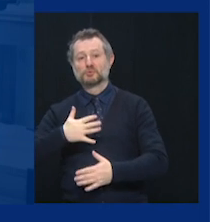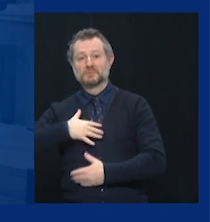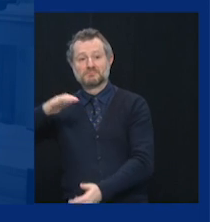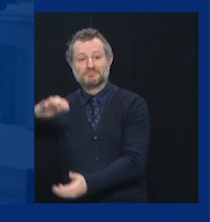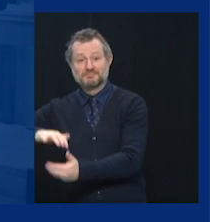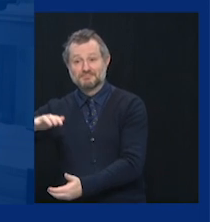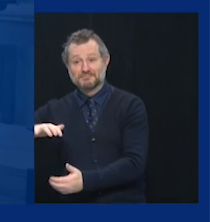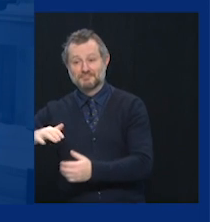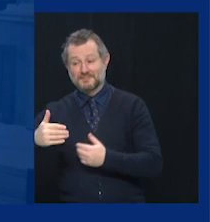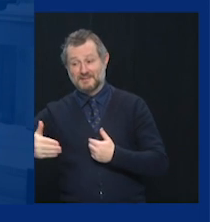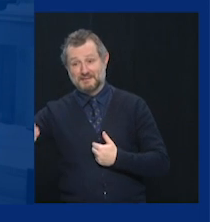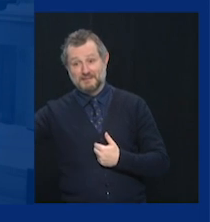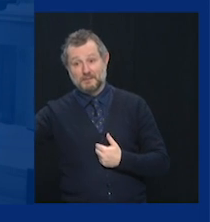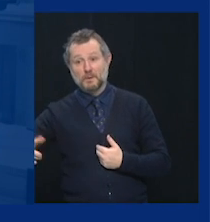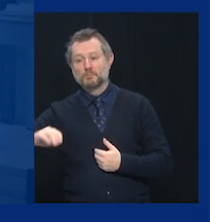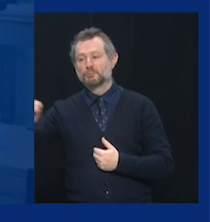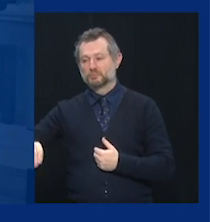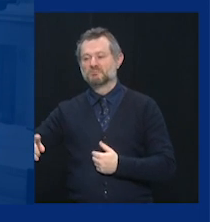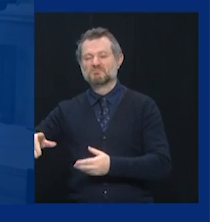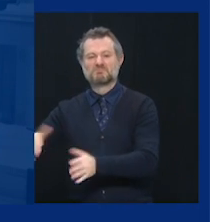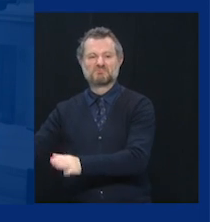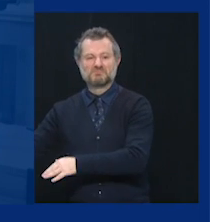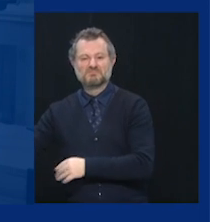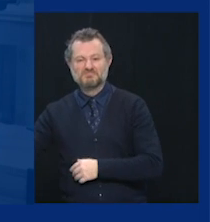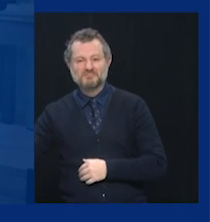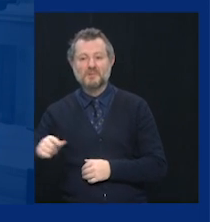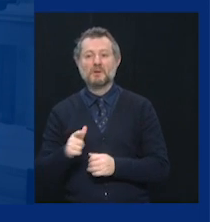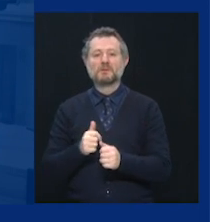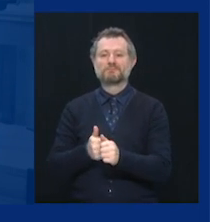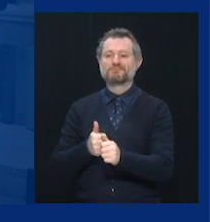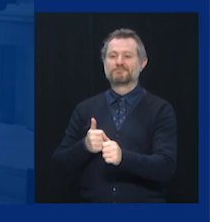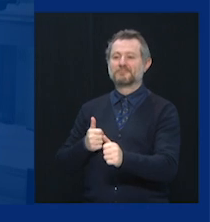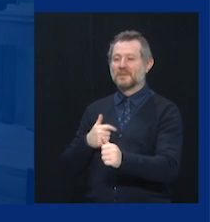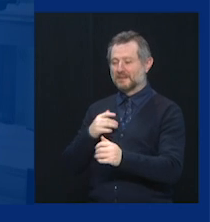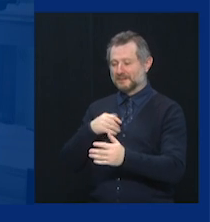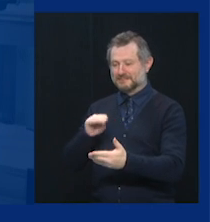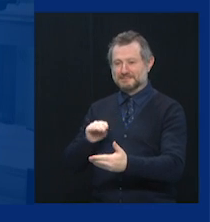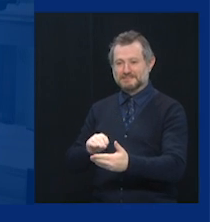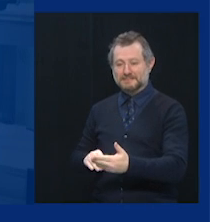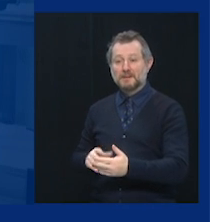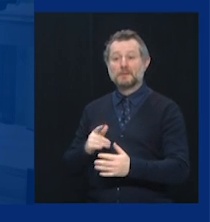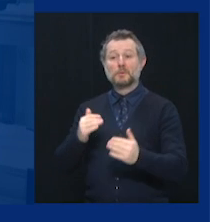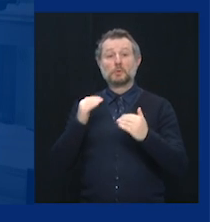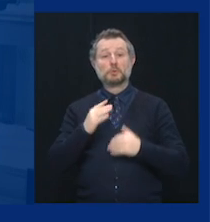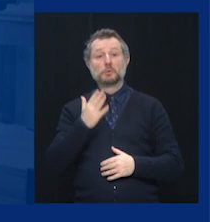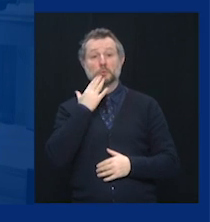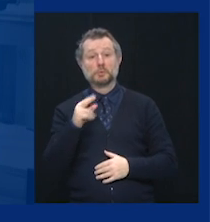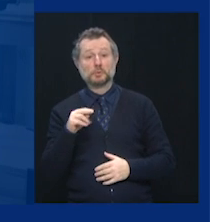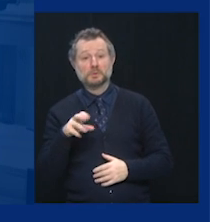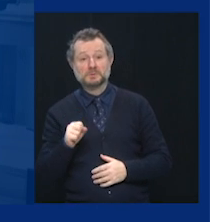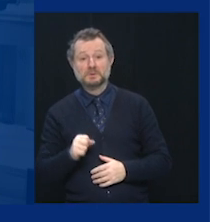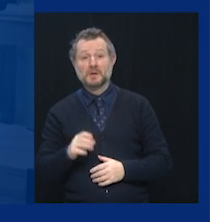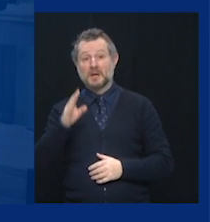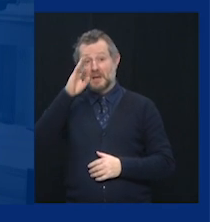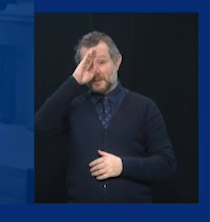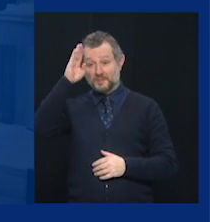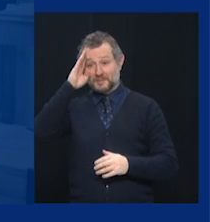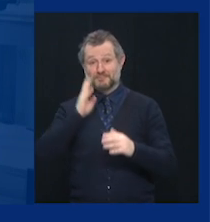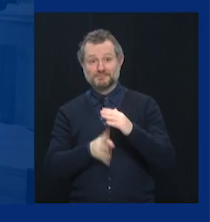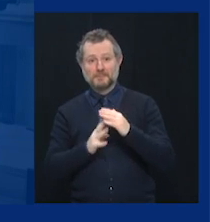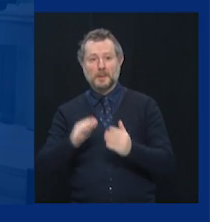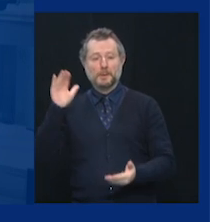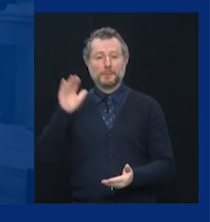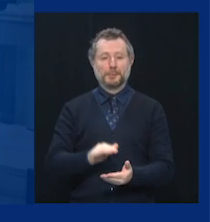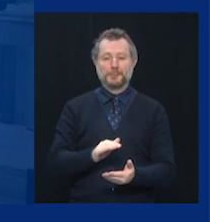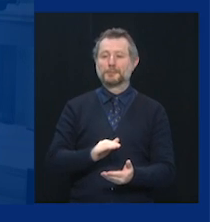death. And that's what we're seeing now. Good news is we're seeing the hospitalizations decrease over these